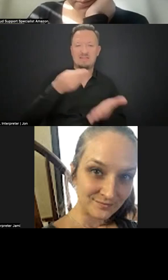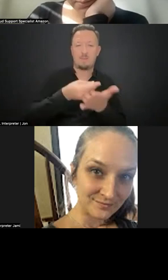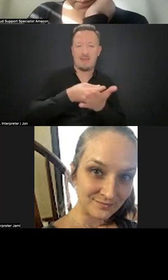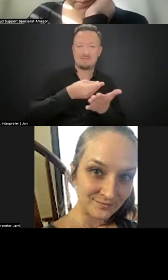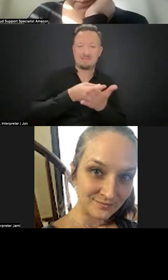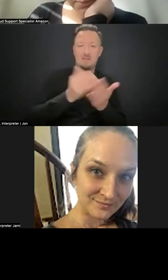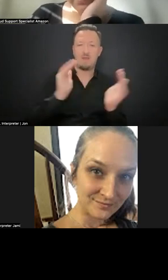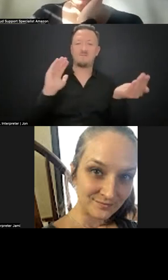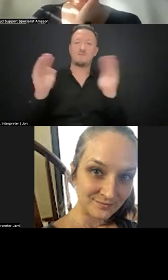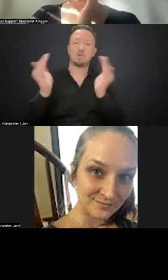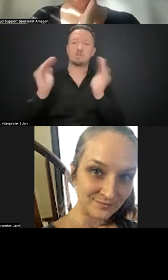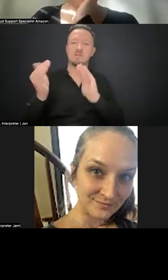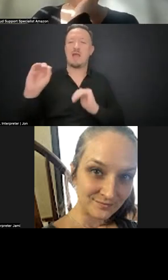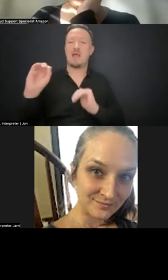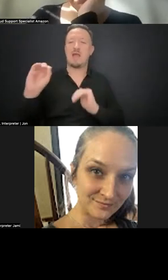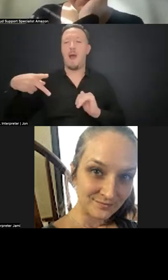operational expense.